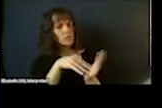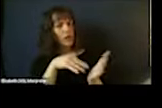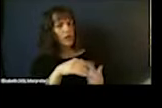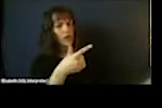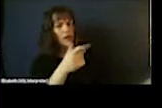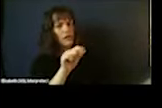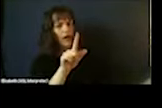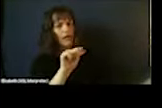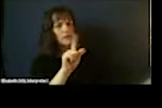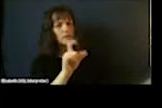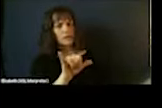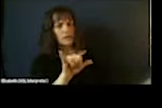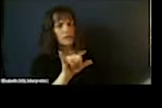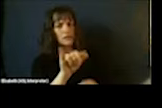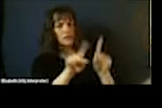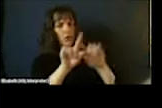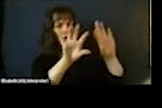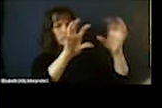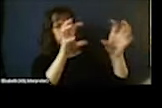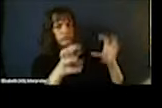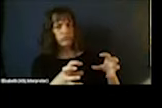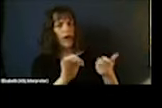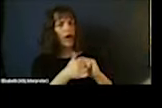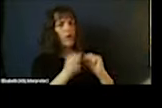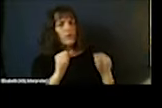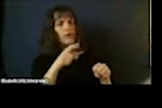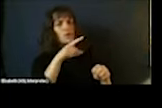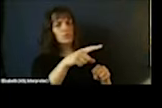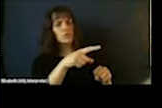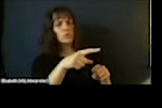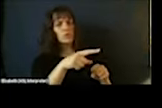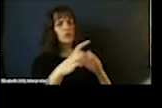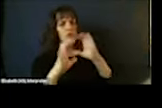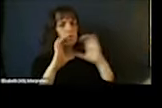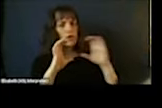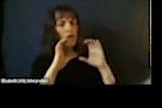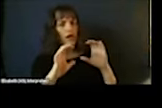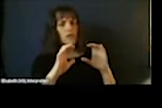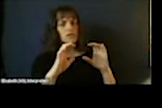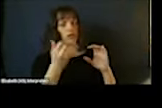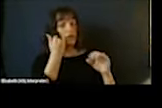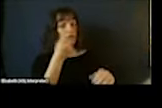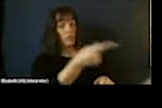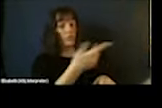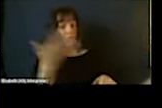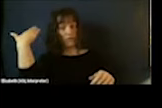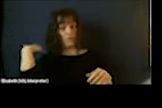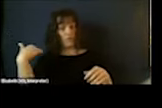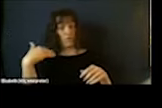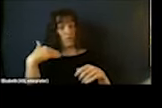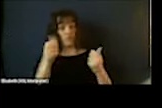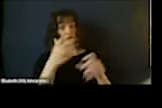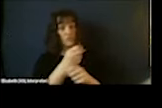communicating galaxies to people with vision impairments? How would you have wanted to access your galaxy images during your PhD?